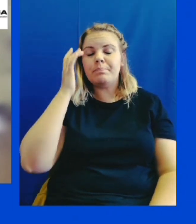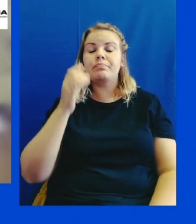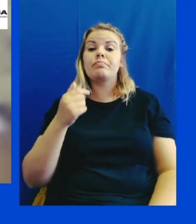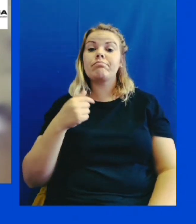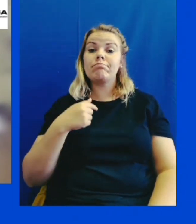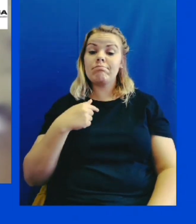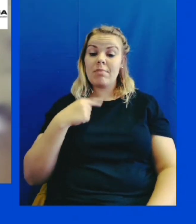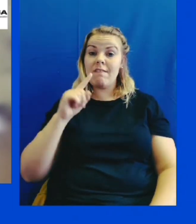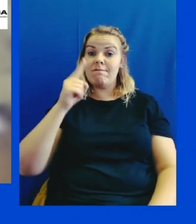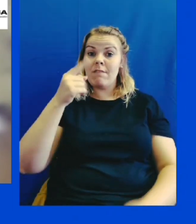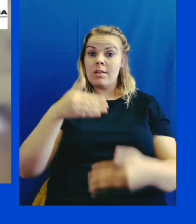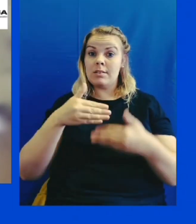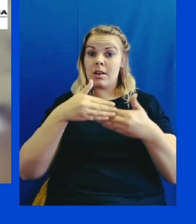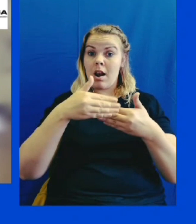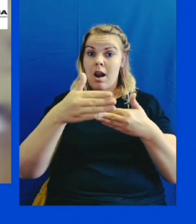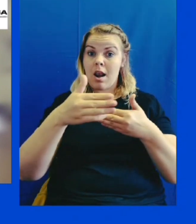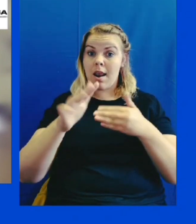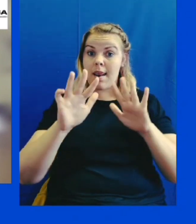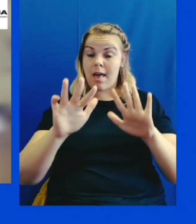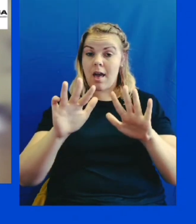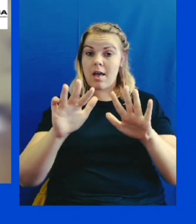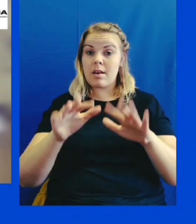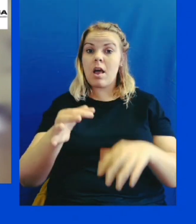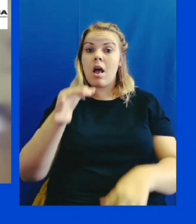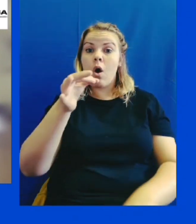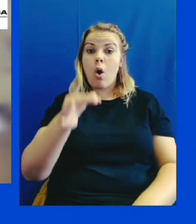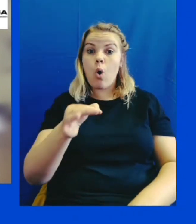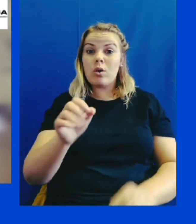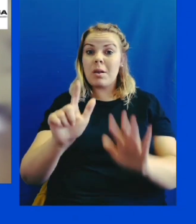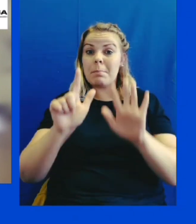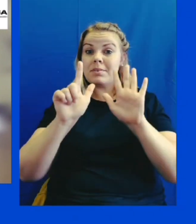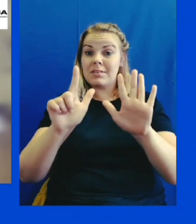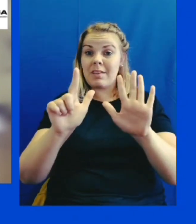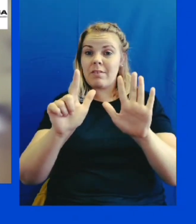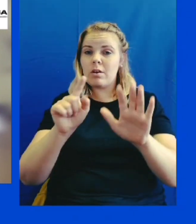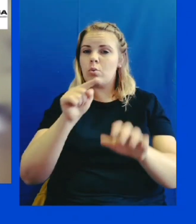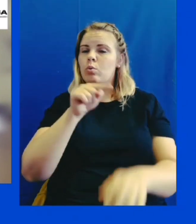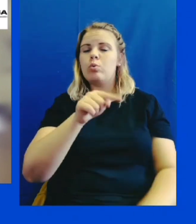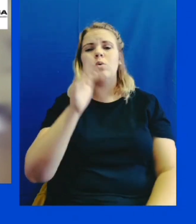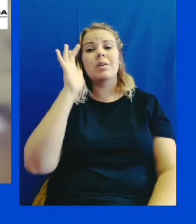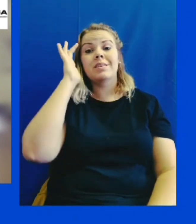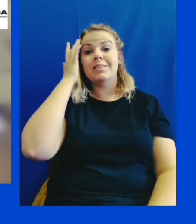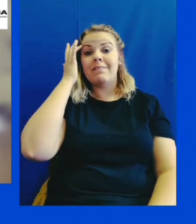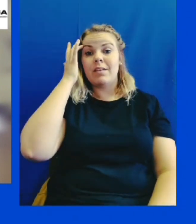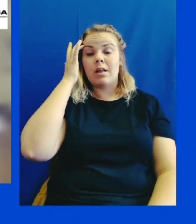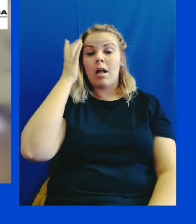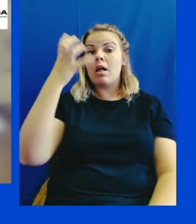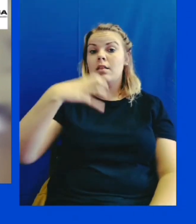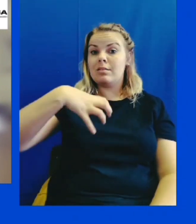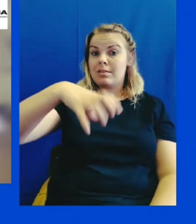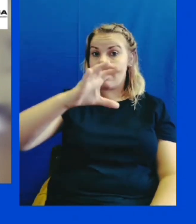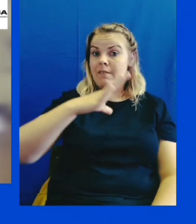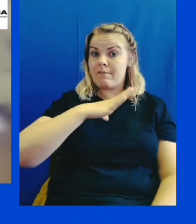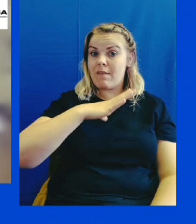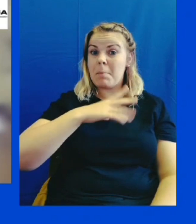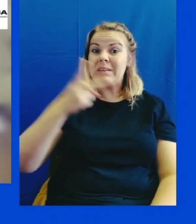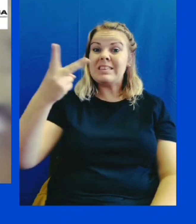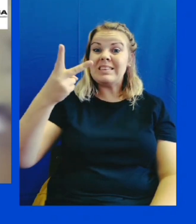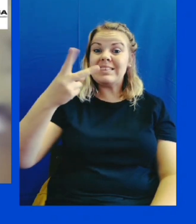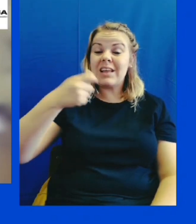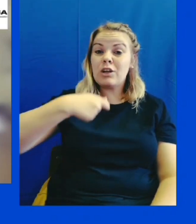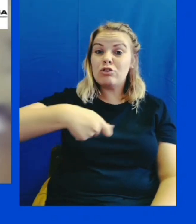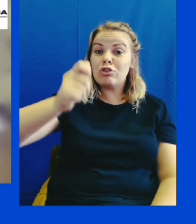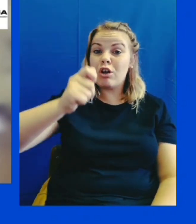seven. Number seven is the toughest second shot on the course by far. It's got a very